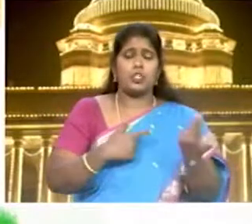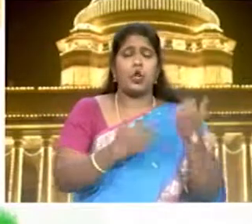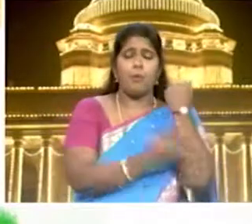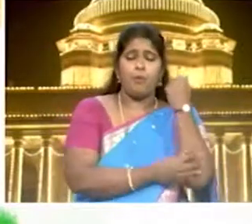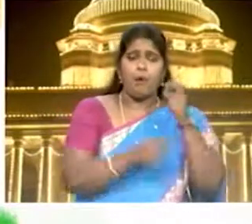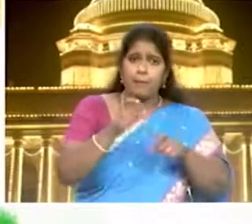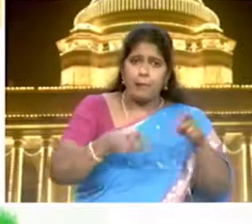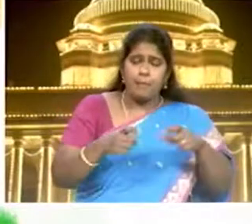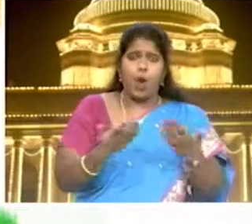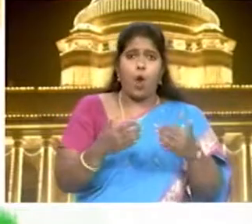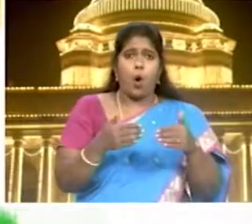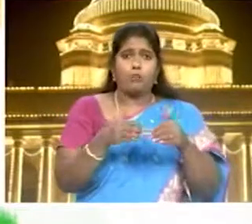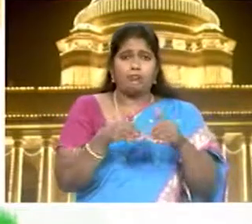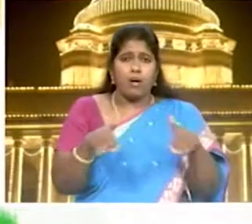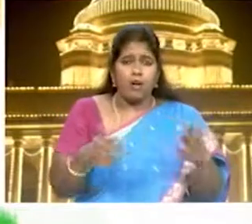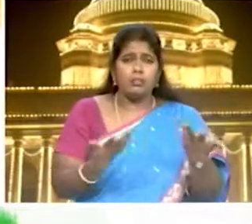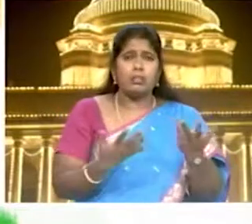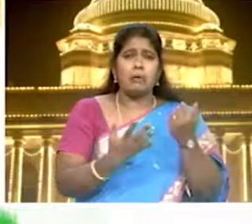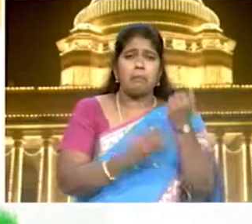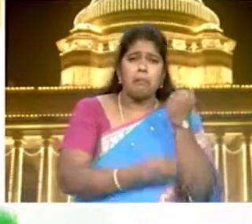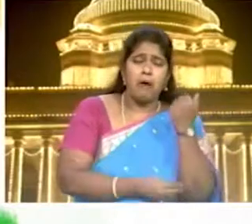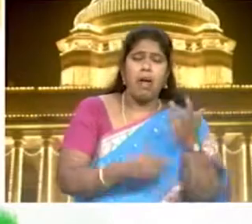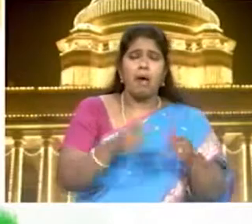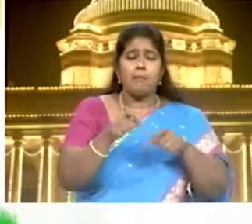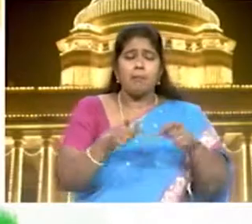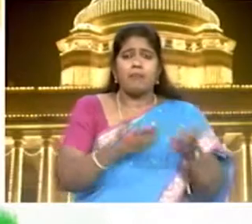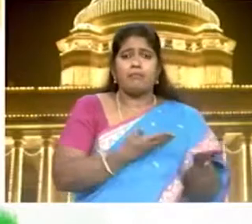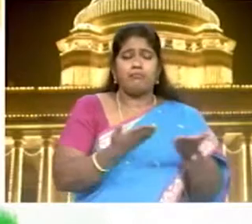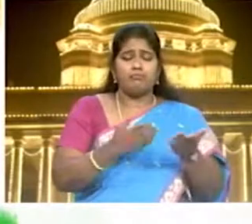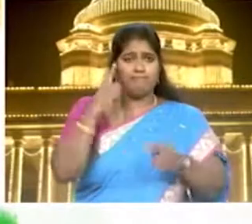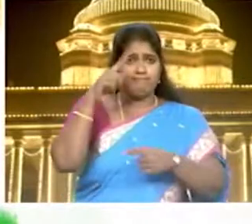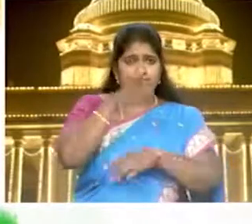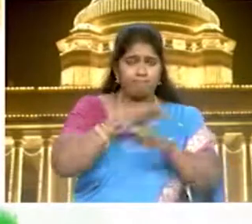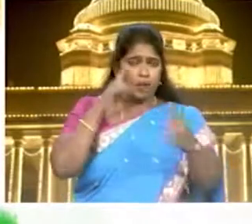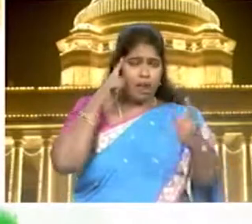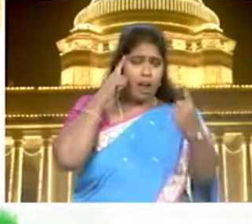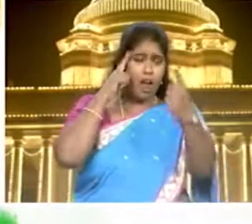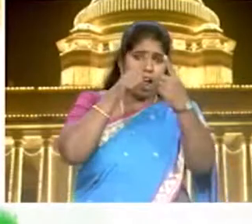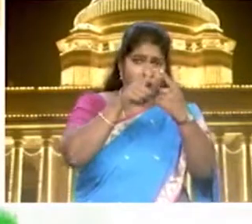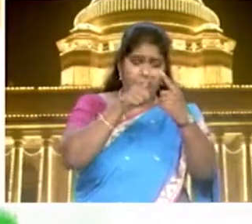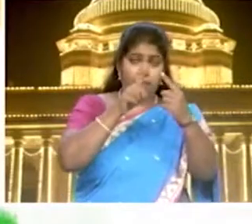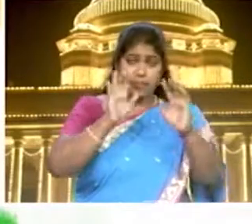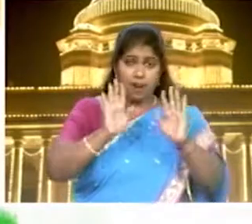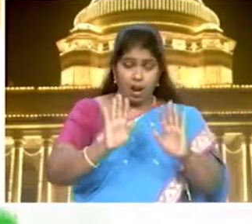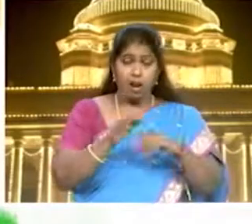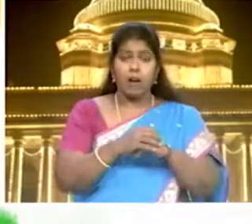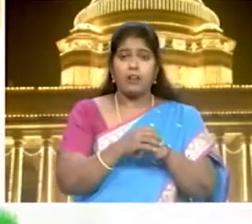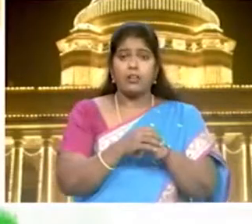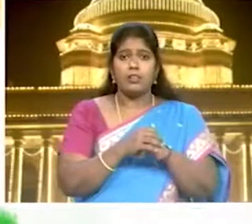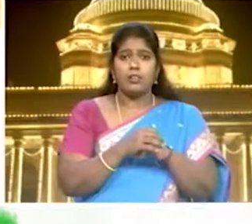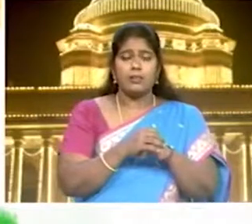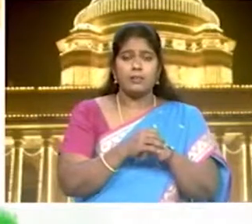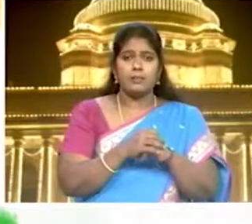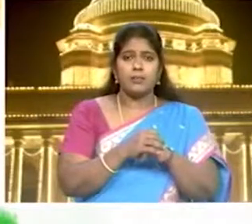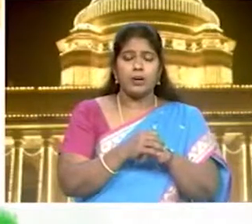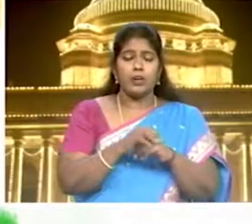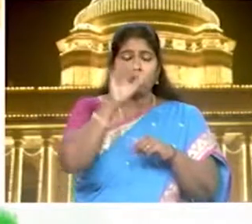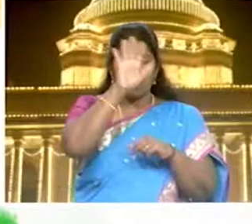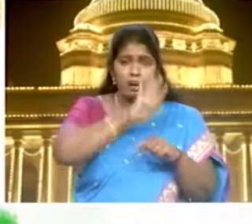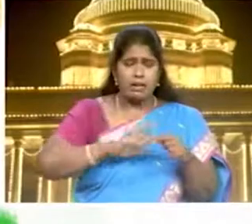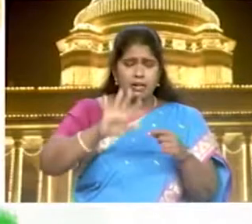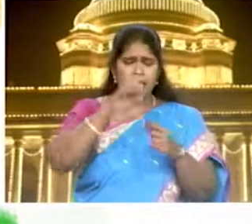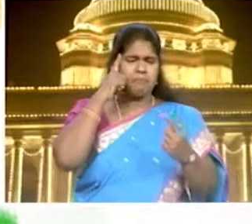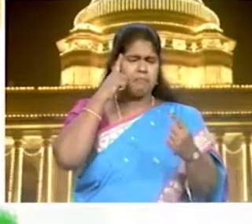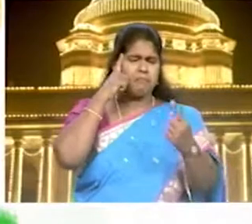the poor. The key word for India today is compassion, for the downtrodden, for the needy, and